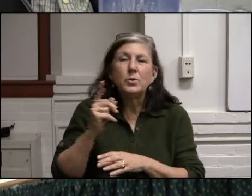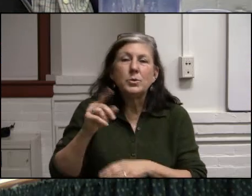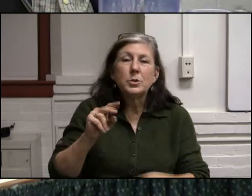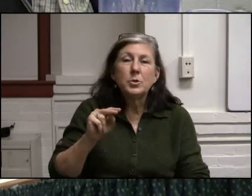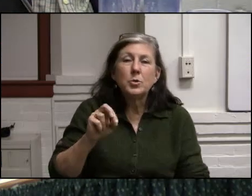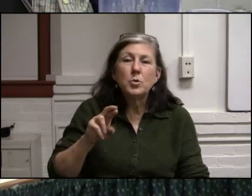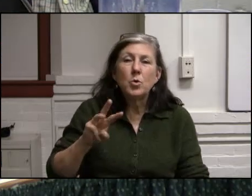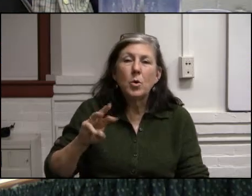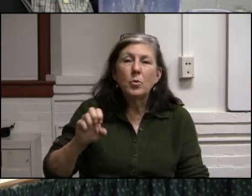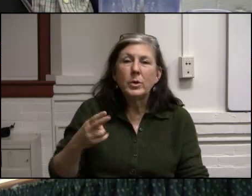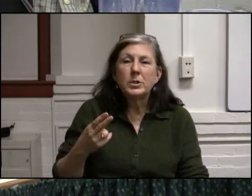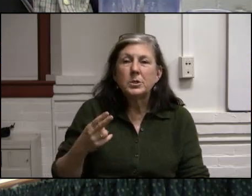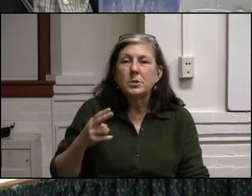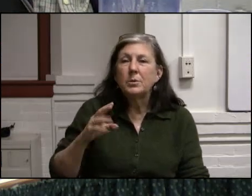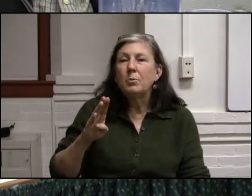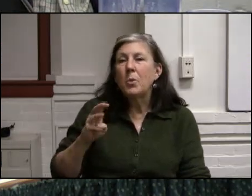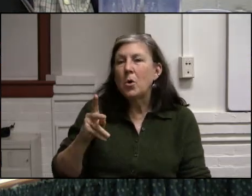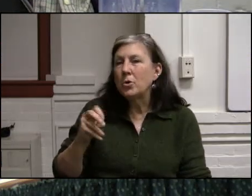that EC fiber district.